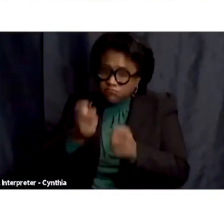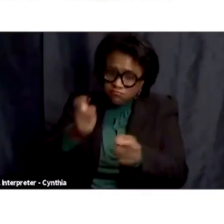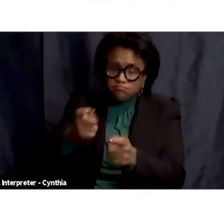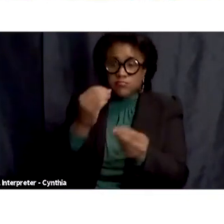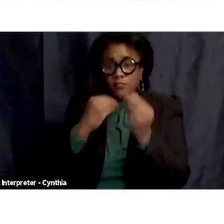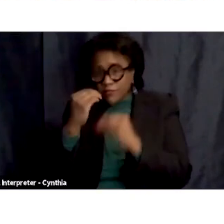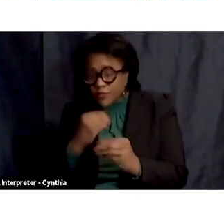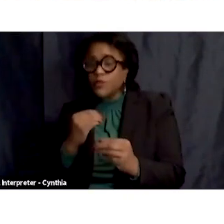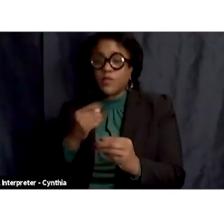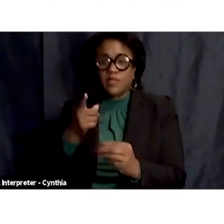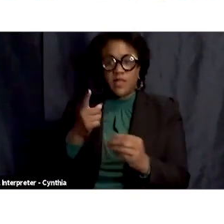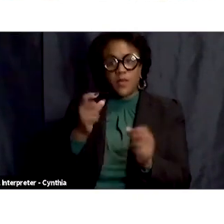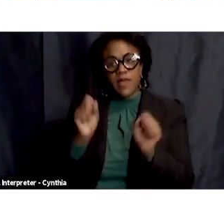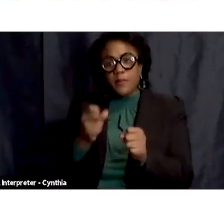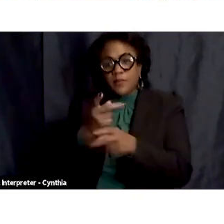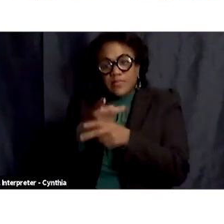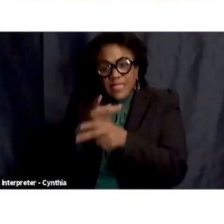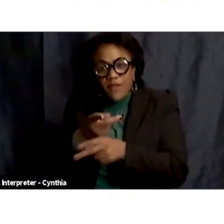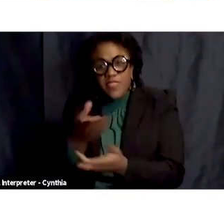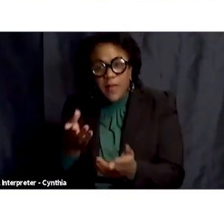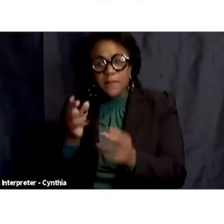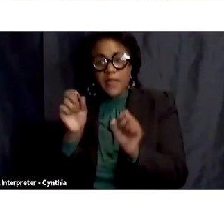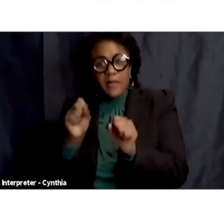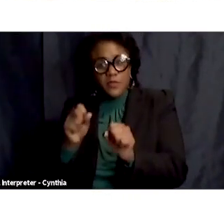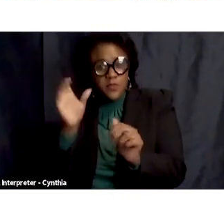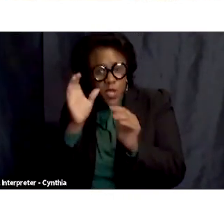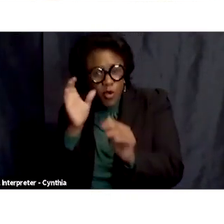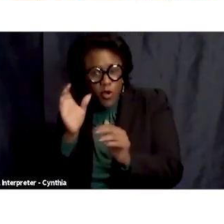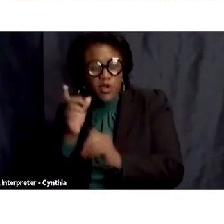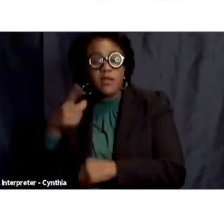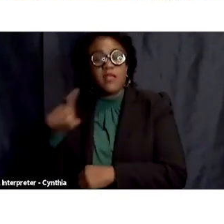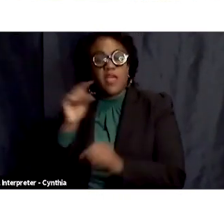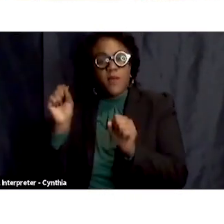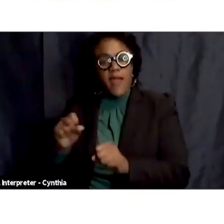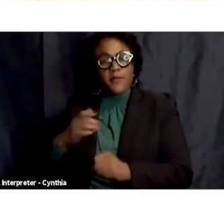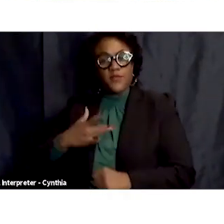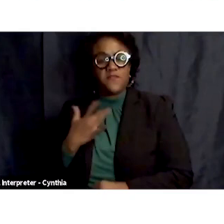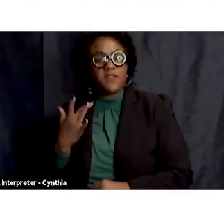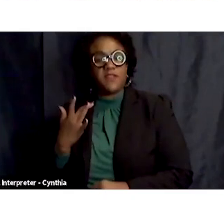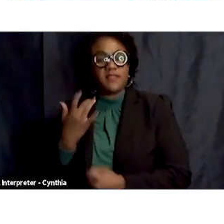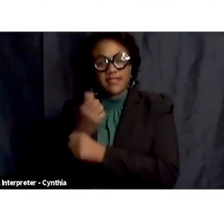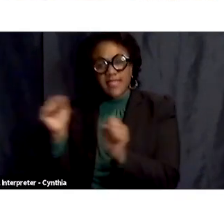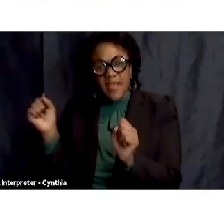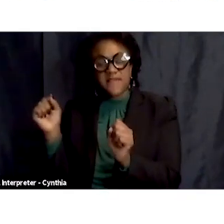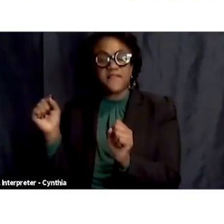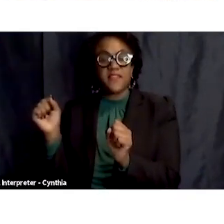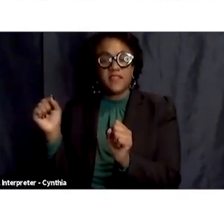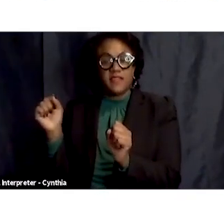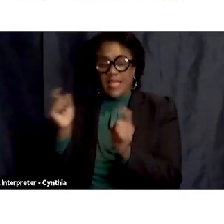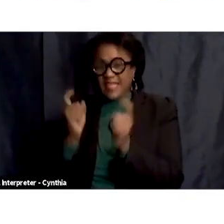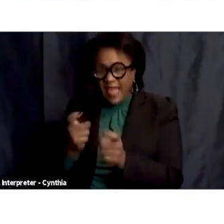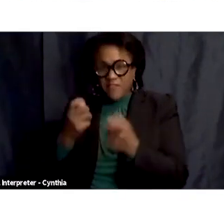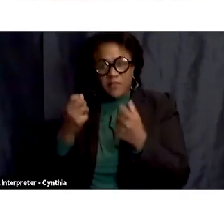to be fed. They were able to be cared for. They were able to be heard. They were able to feel safe. And it gave them the